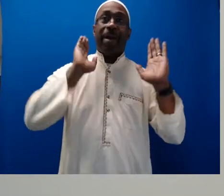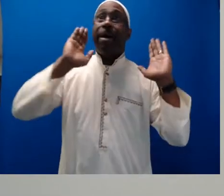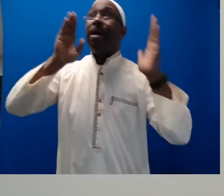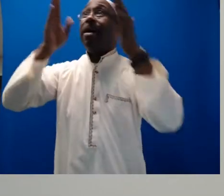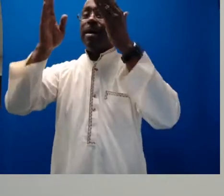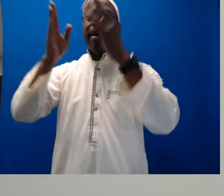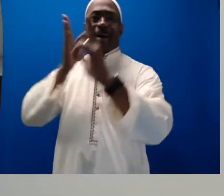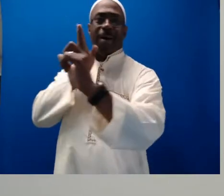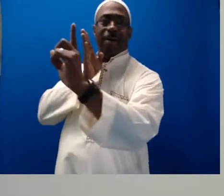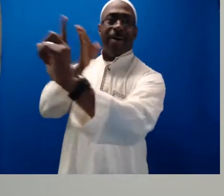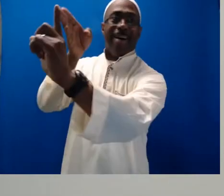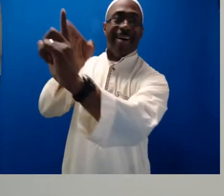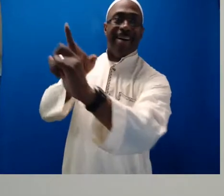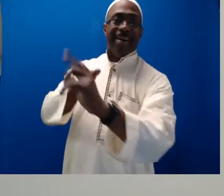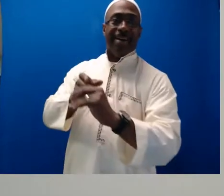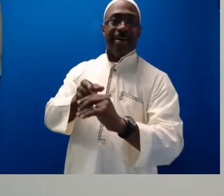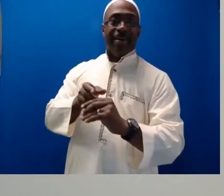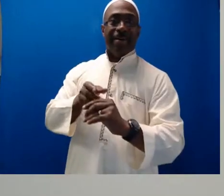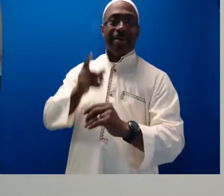Alameen.